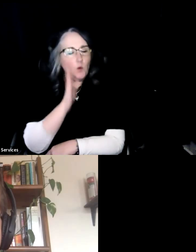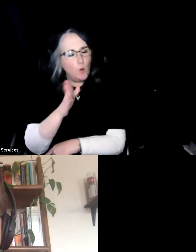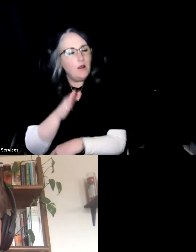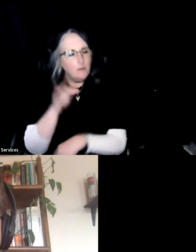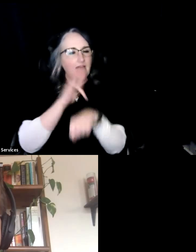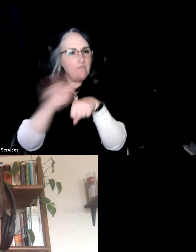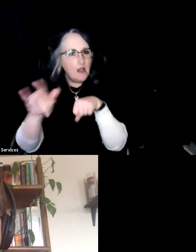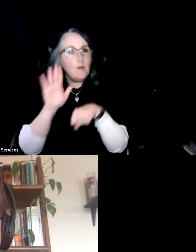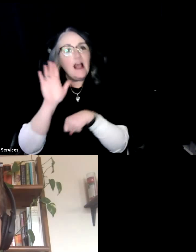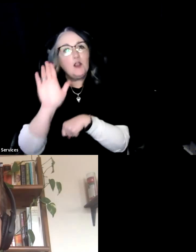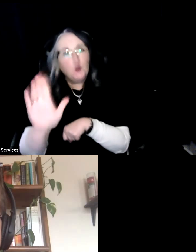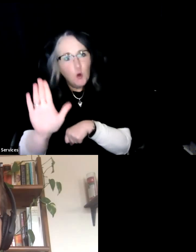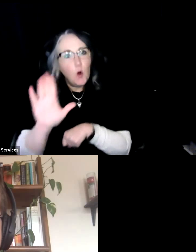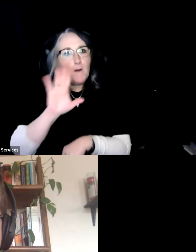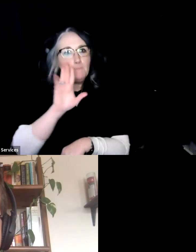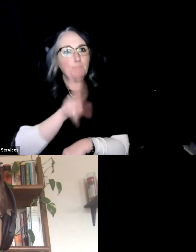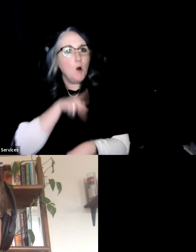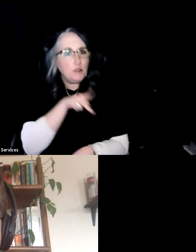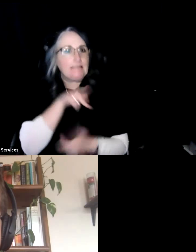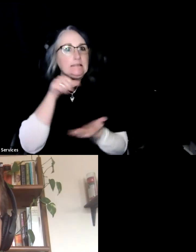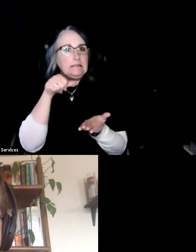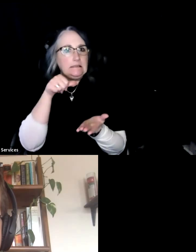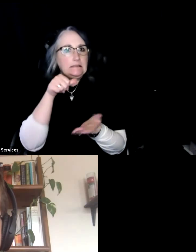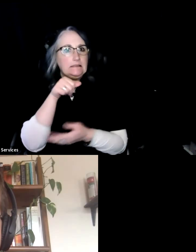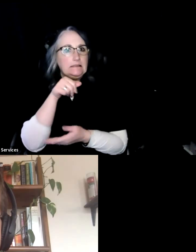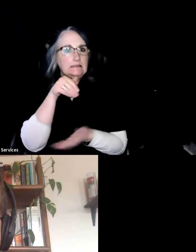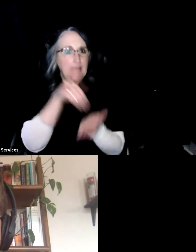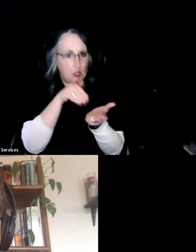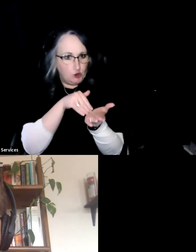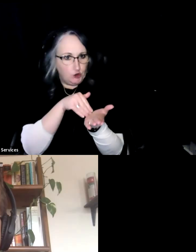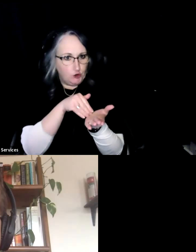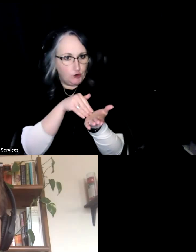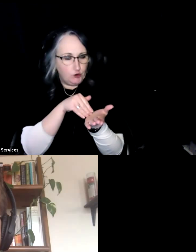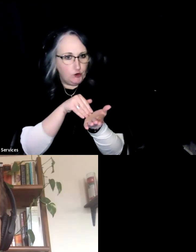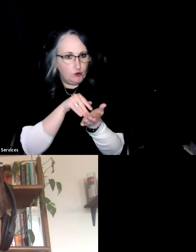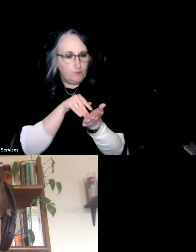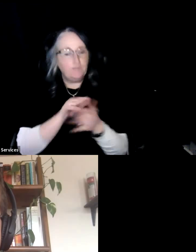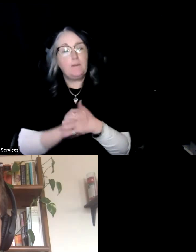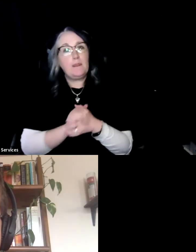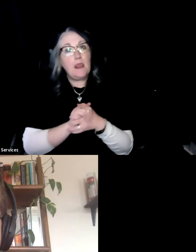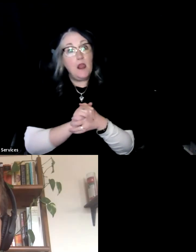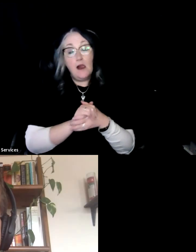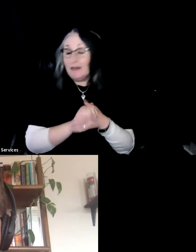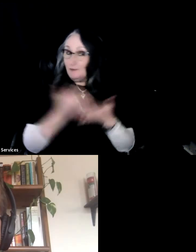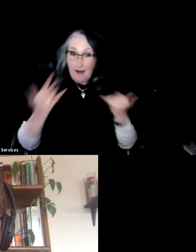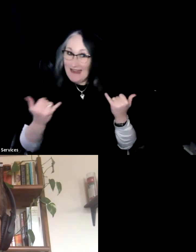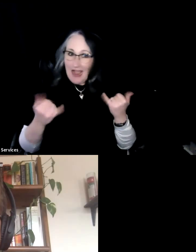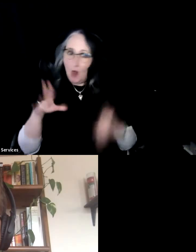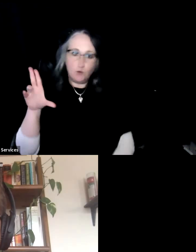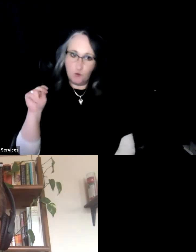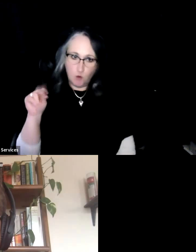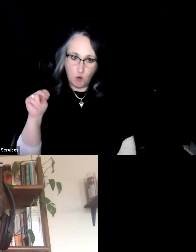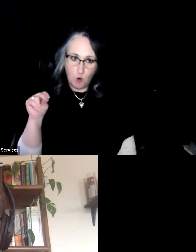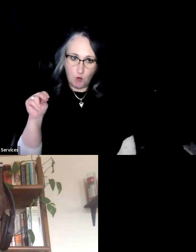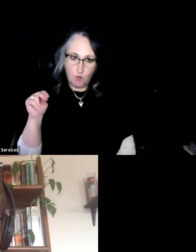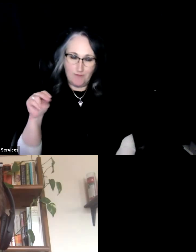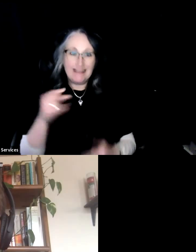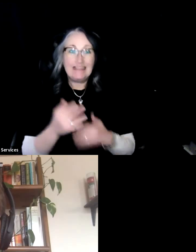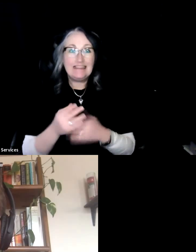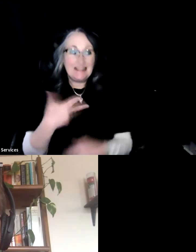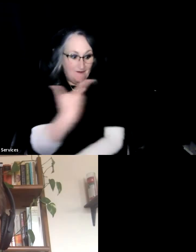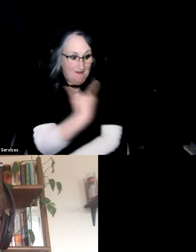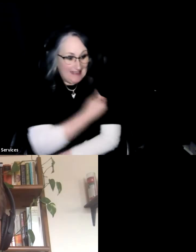providers' locations. As at now, that is not the case because the doses are limited, and because of the handling, it's only available in a